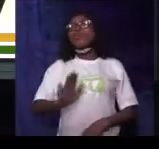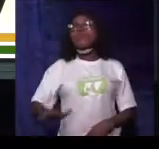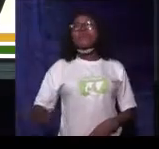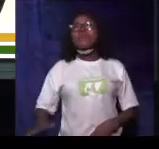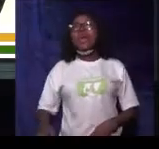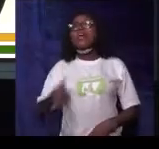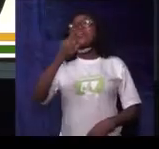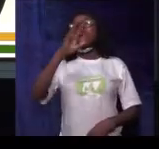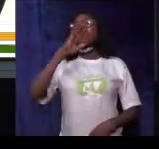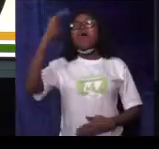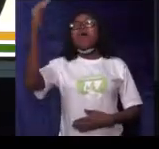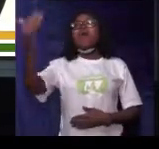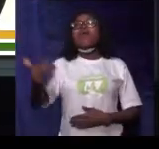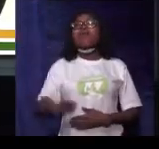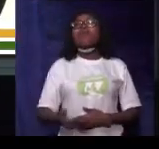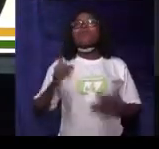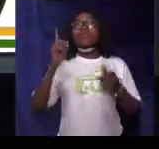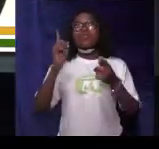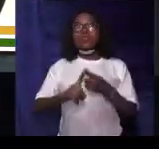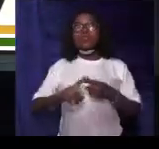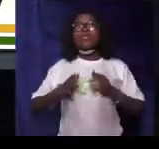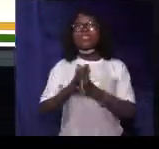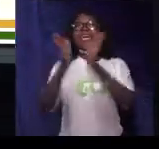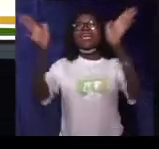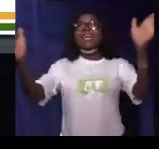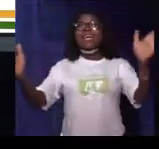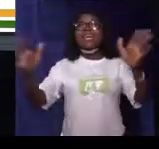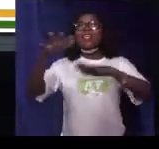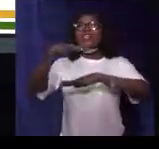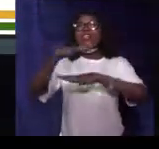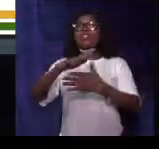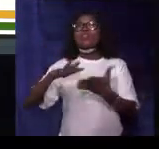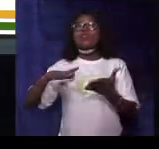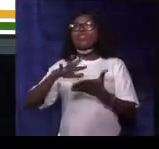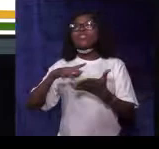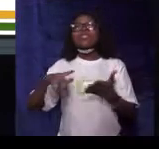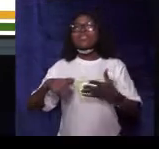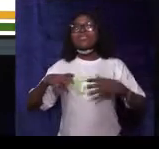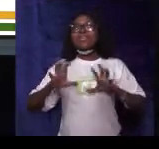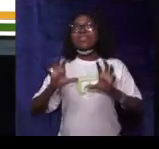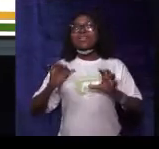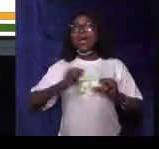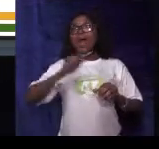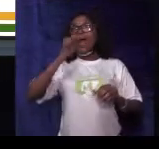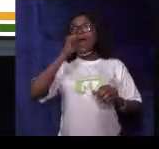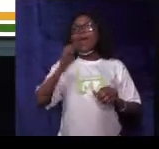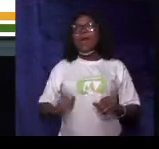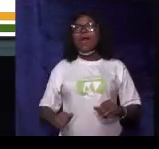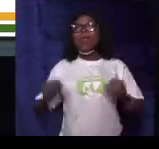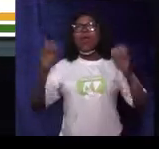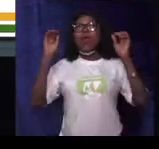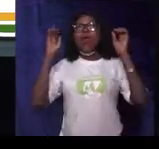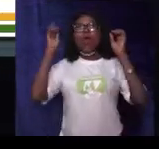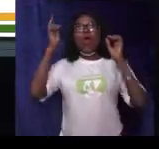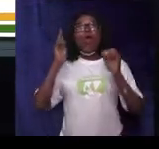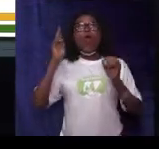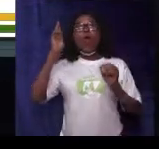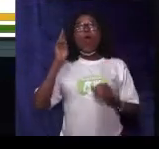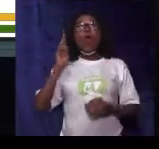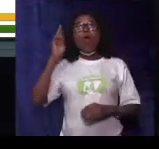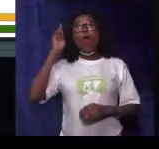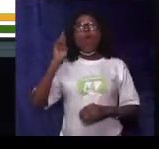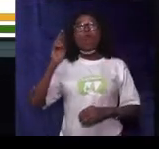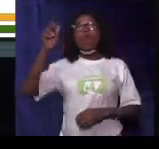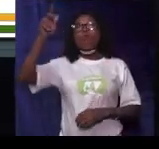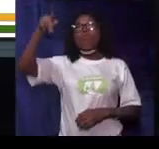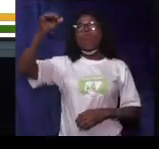Hello pupils, you are welcome to General Studies class. I am Uncle Popo.